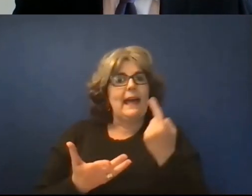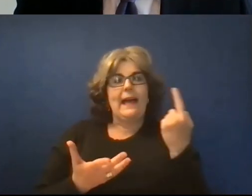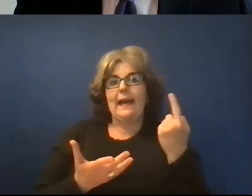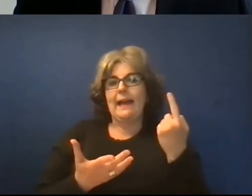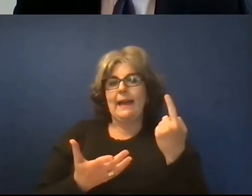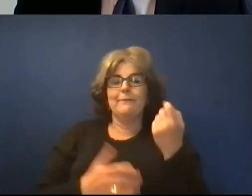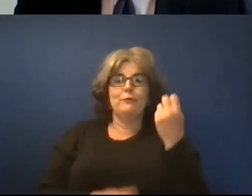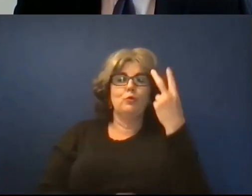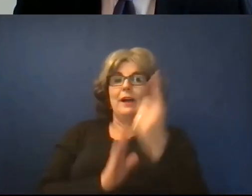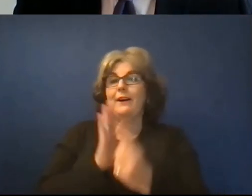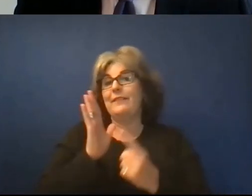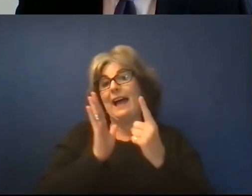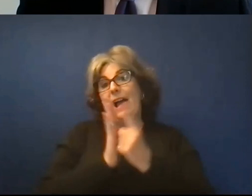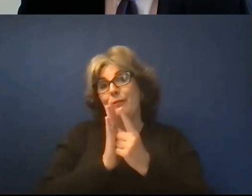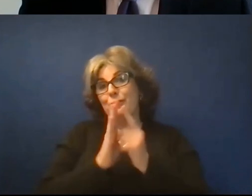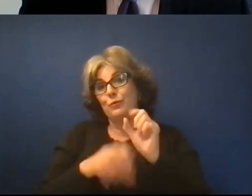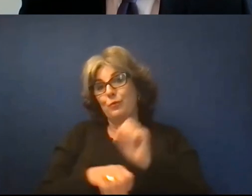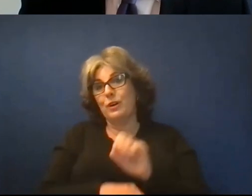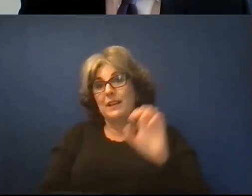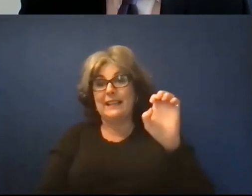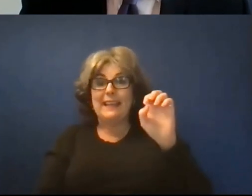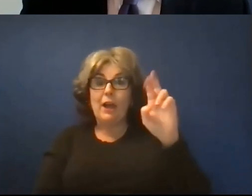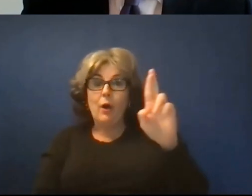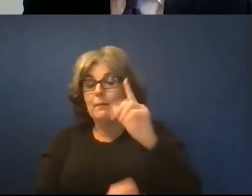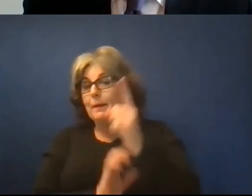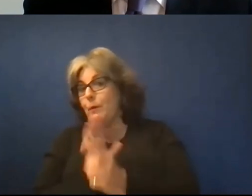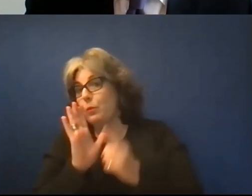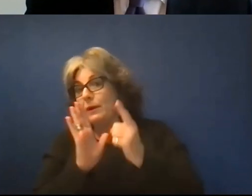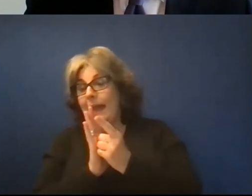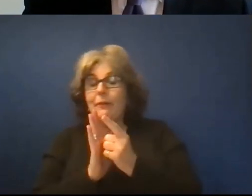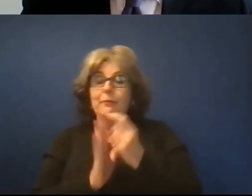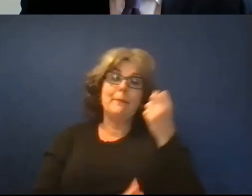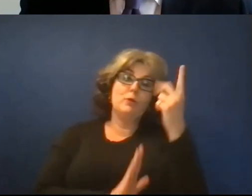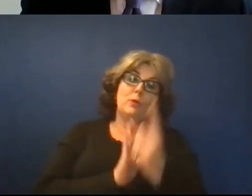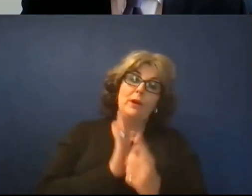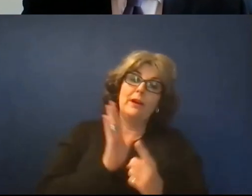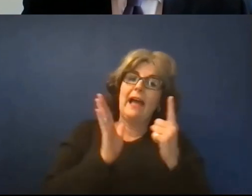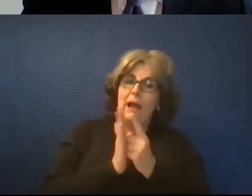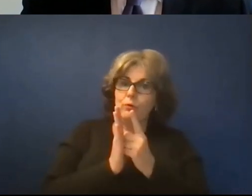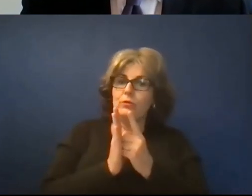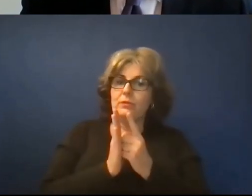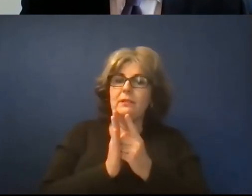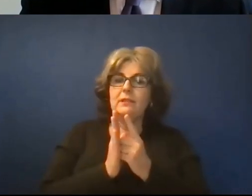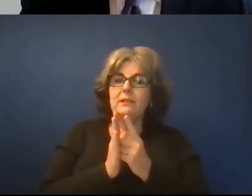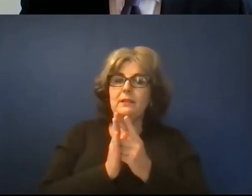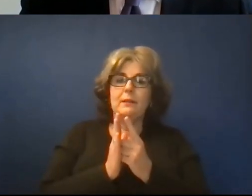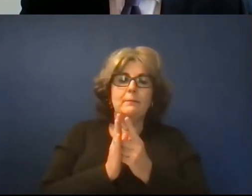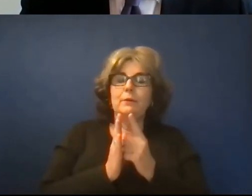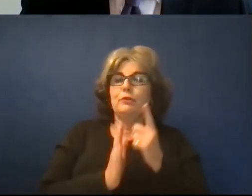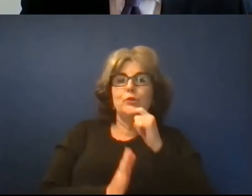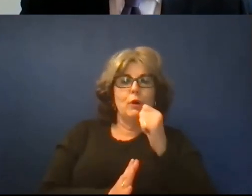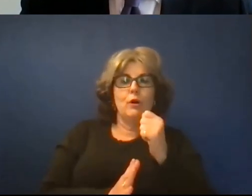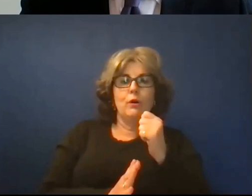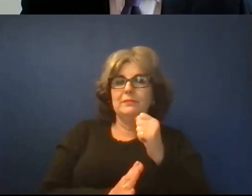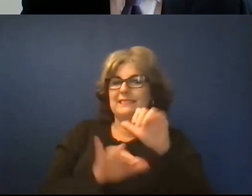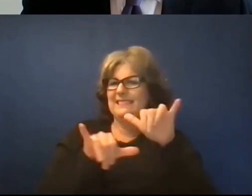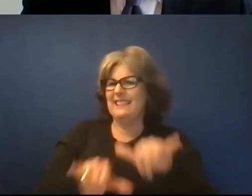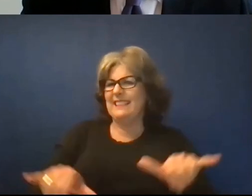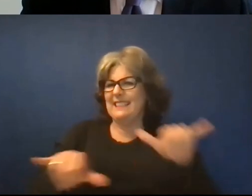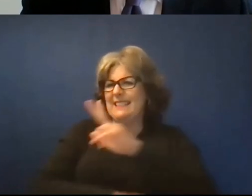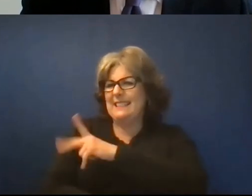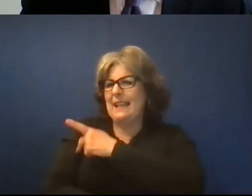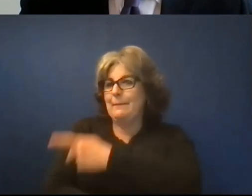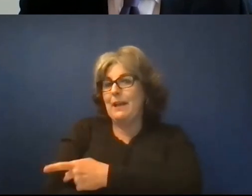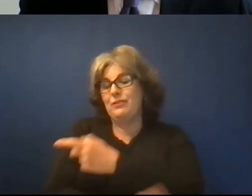that 12-hour shift. Sometimes you have them for an hour, sometimes it's the full 12, but at the end of the day, you know, you're not coming back to the same patient, which for me